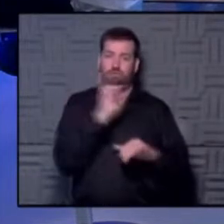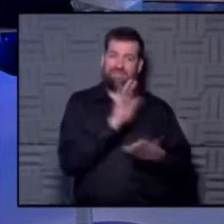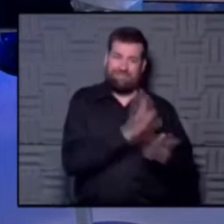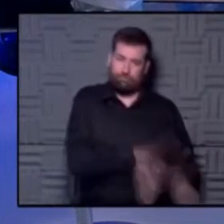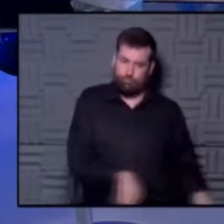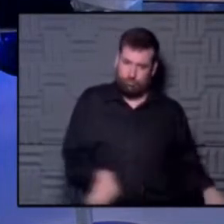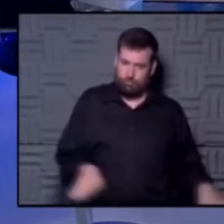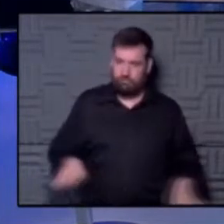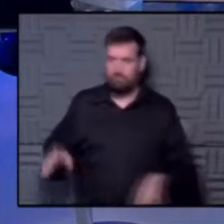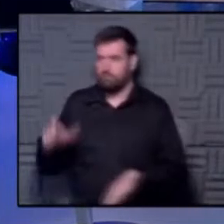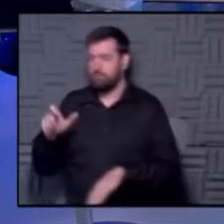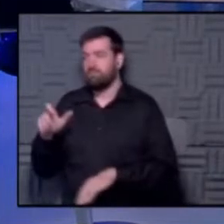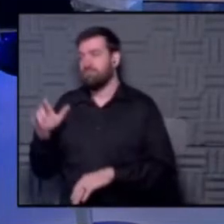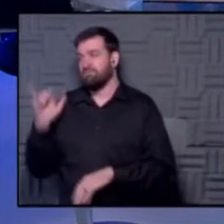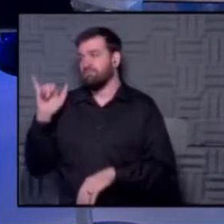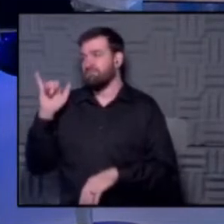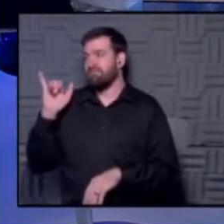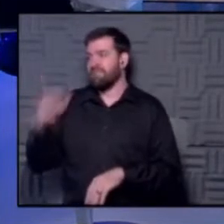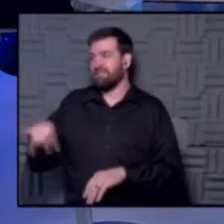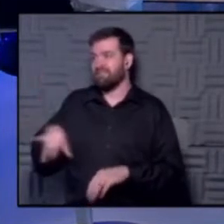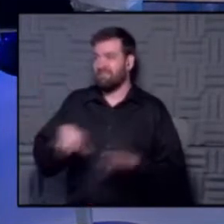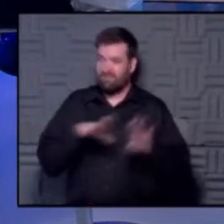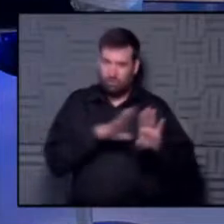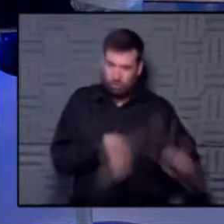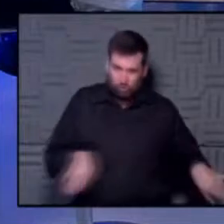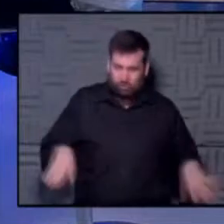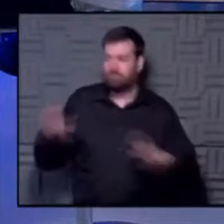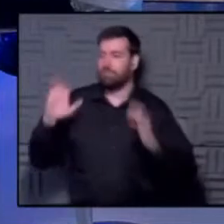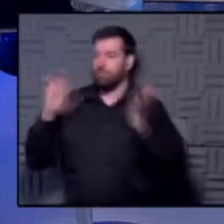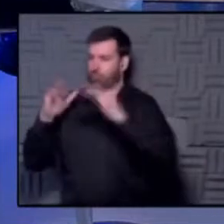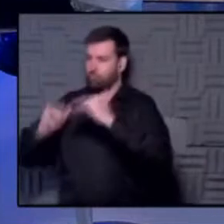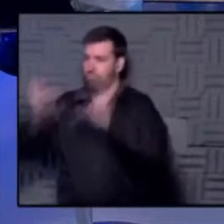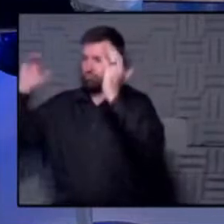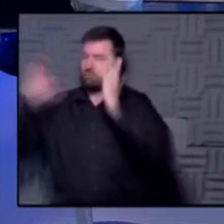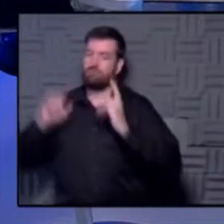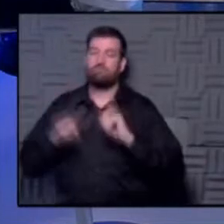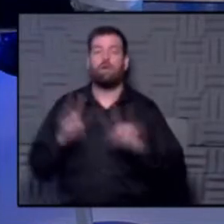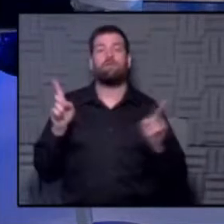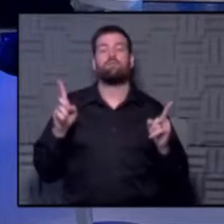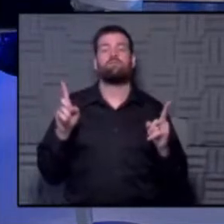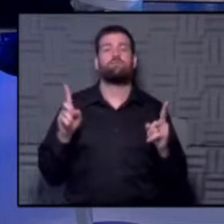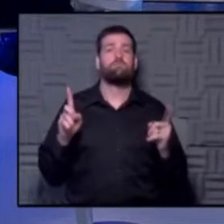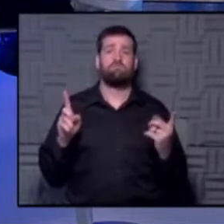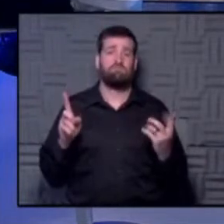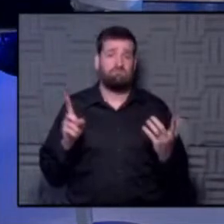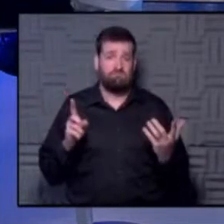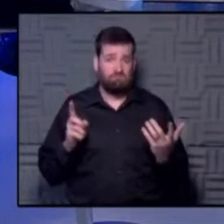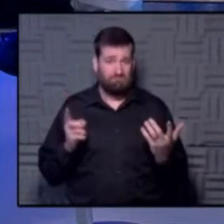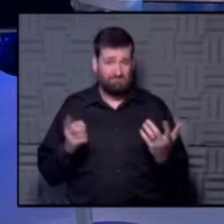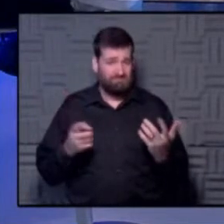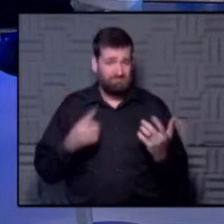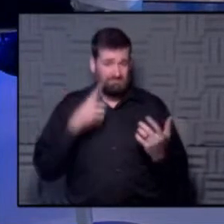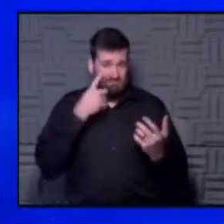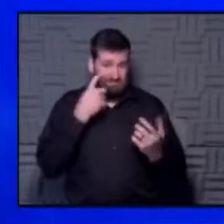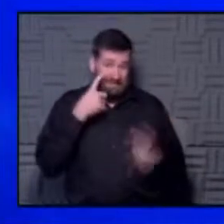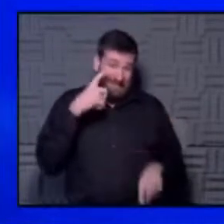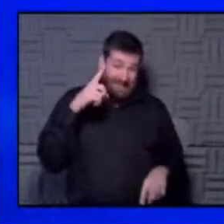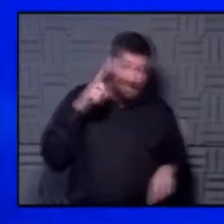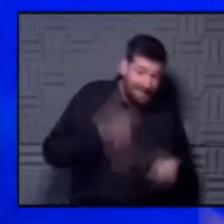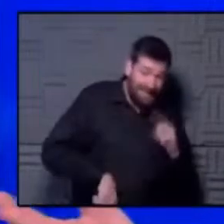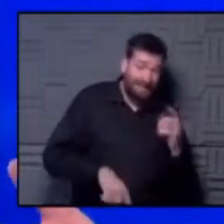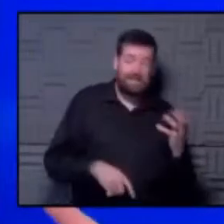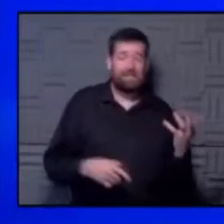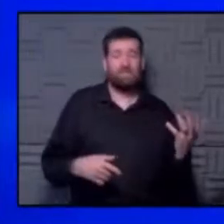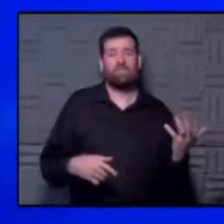adults. And part of that's just the milieu that children operate in compared to the adults. But I don't know that there's any reason to suspect we can't do